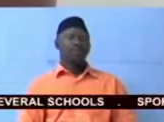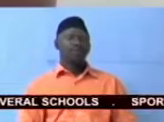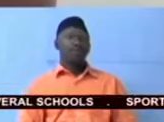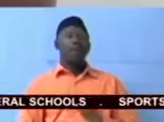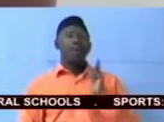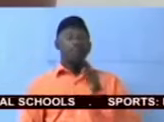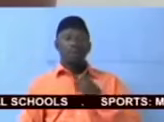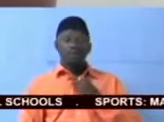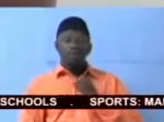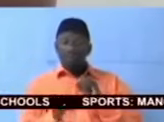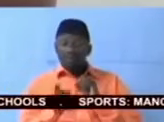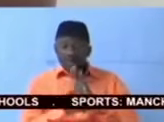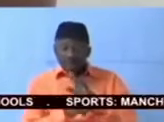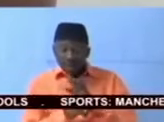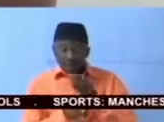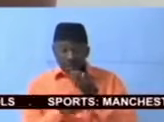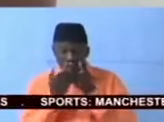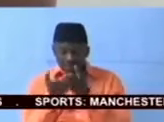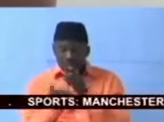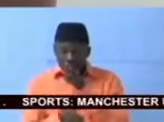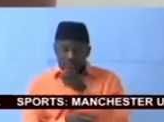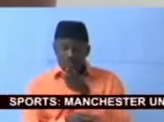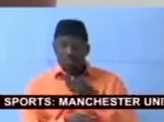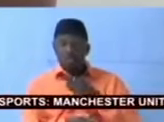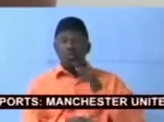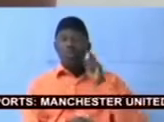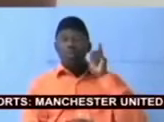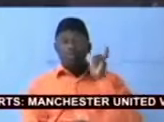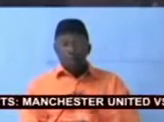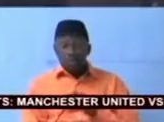the sentence should be done on that day.